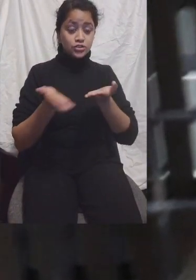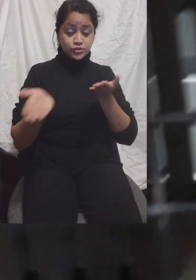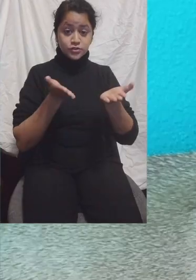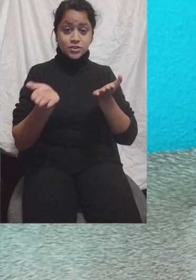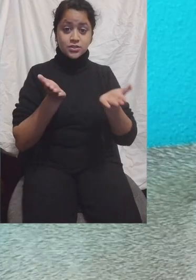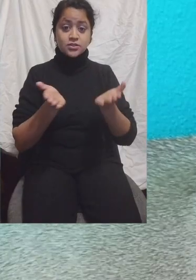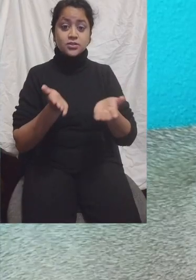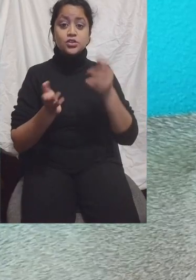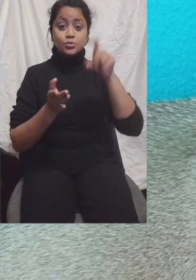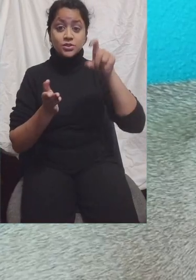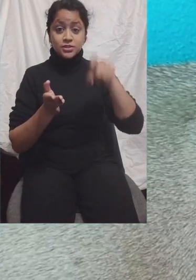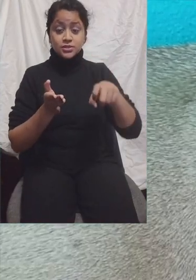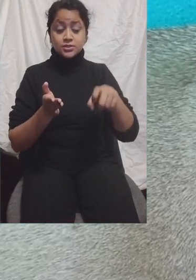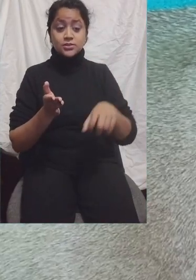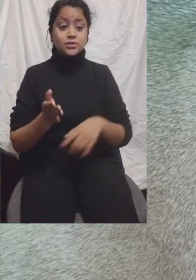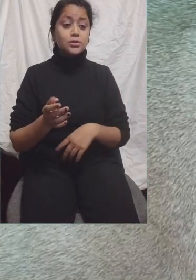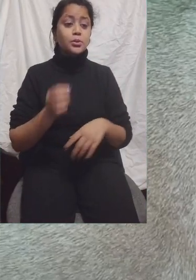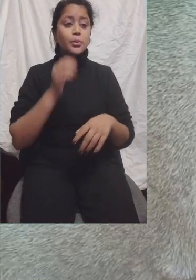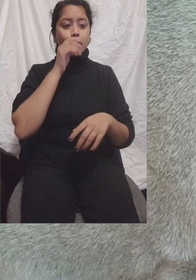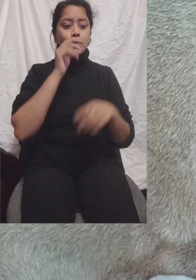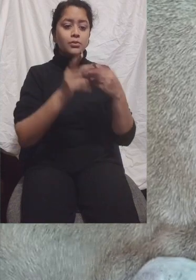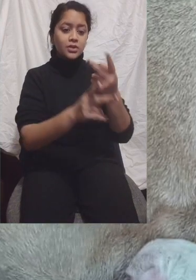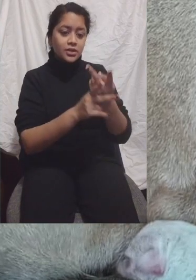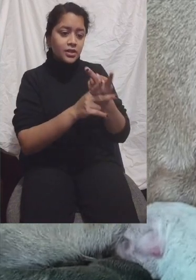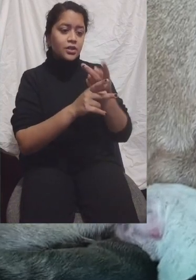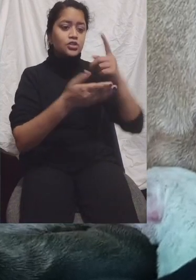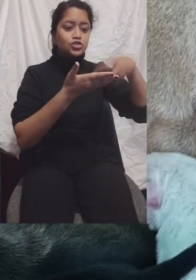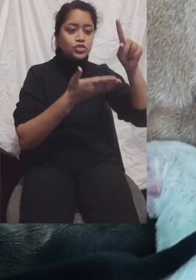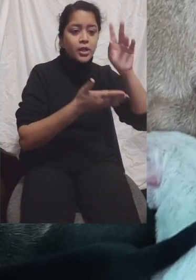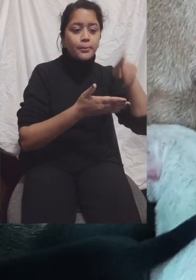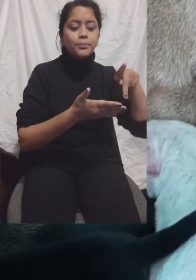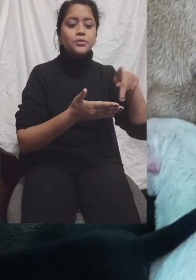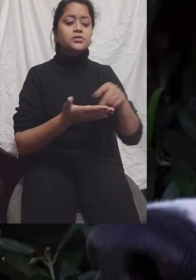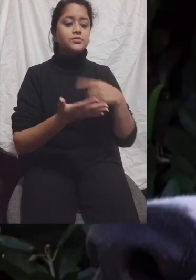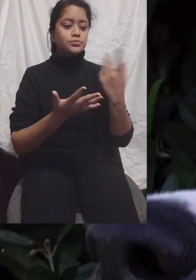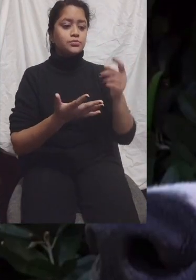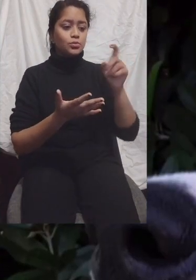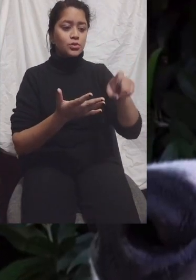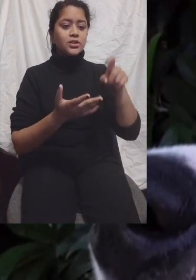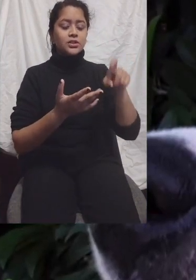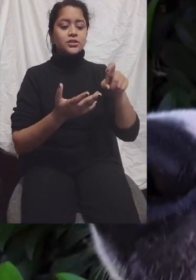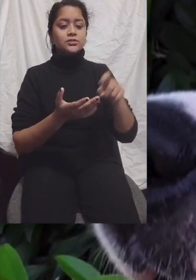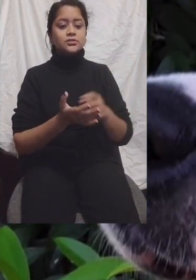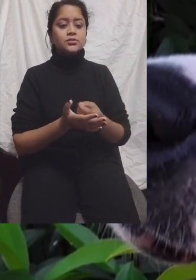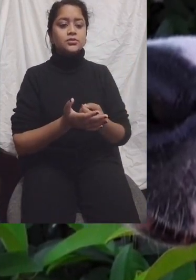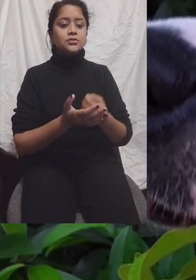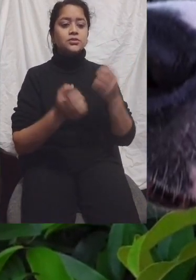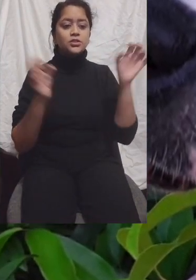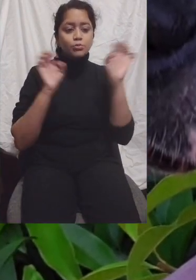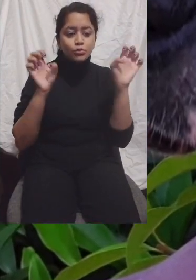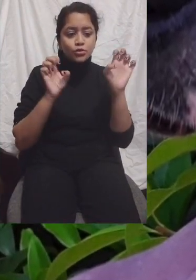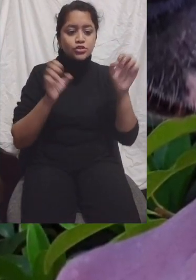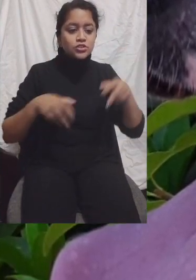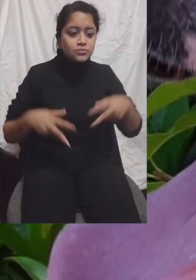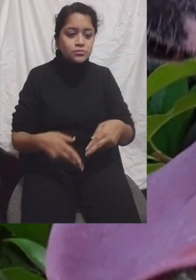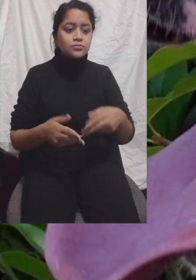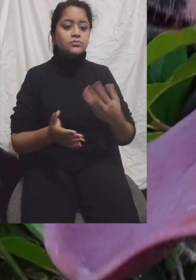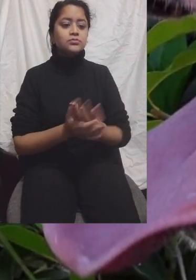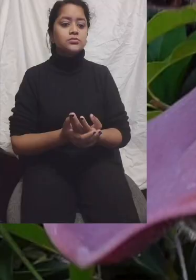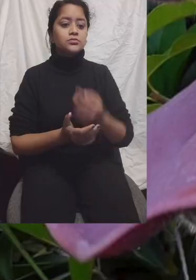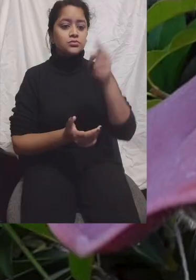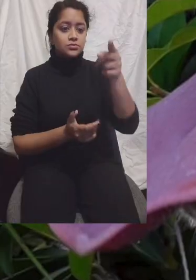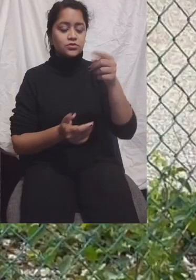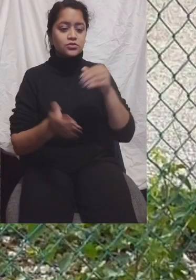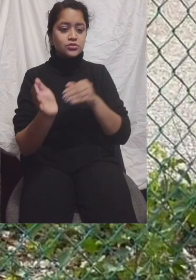that you would need, sort of preventative care and checkups and that sort of thing. We deal with emergency and spay-neuter